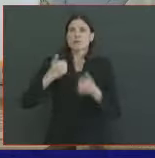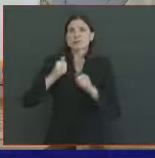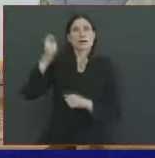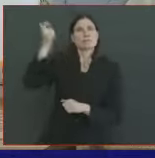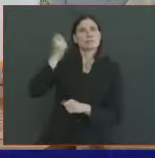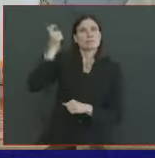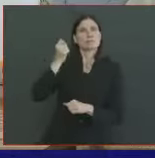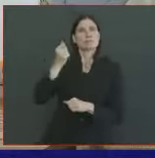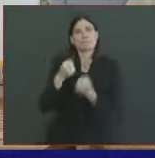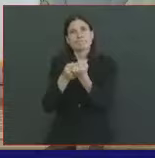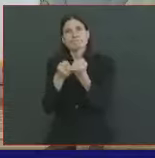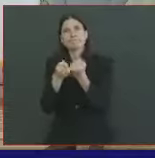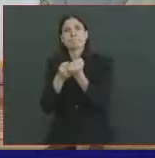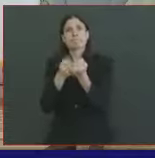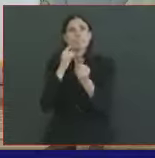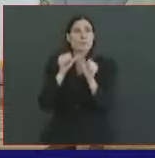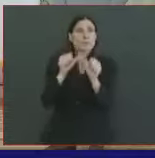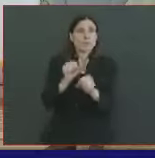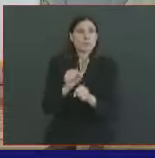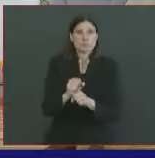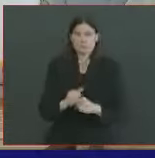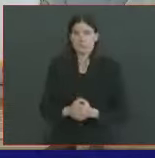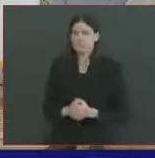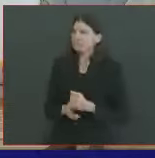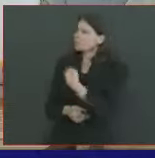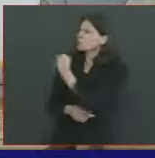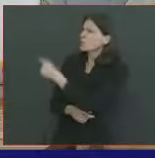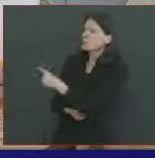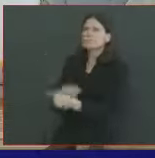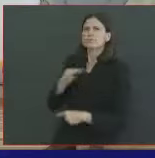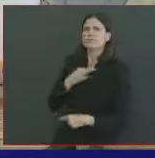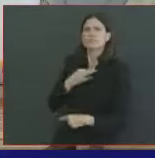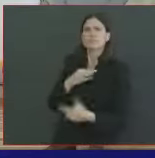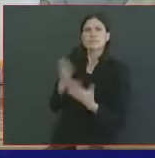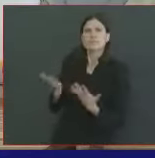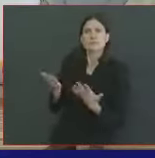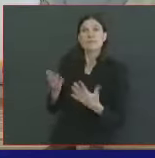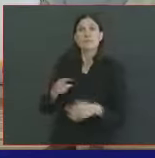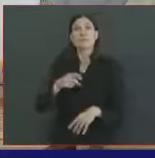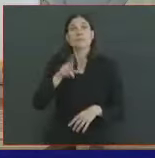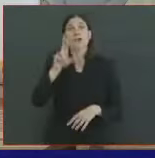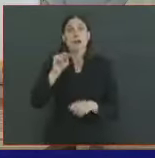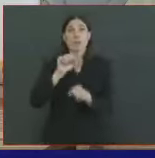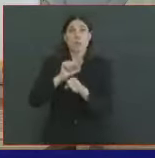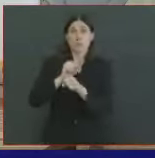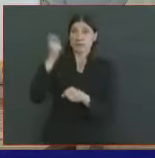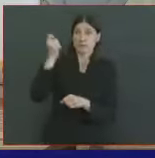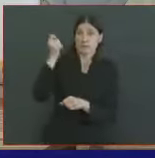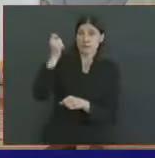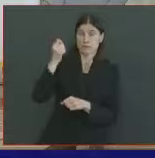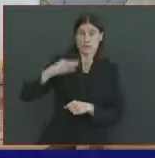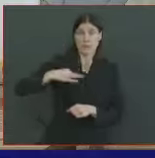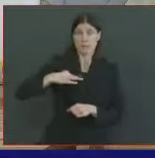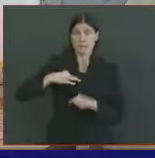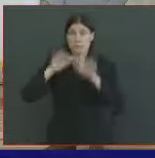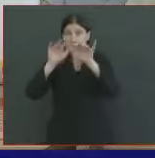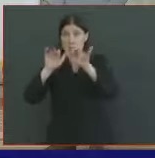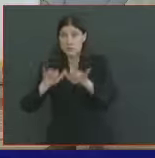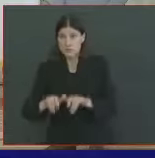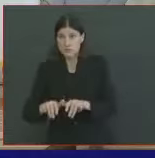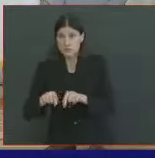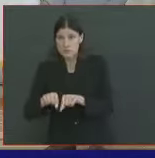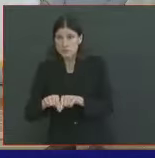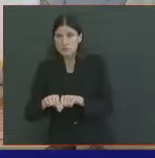Motif Magazine. Unemployment insurance applicants say on Twitter they are confused by DLT sending email telling everyone